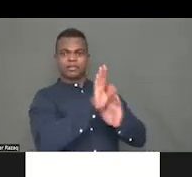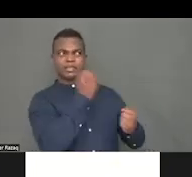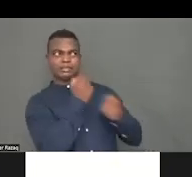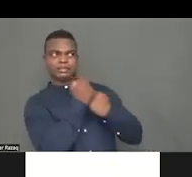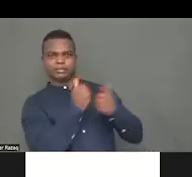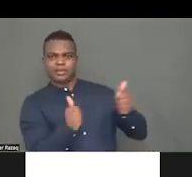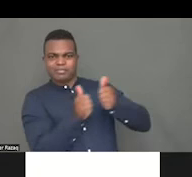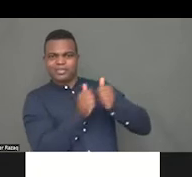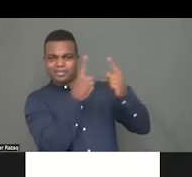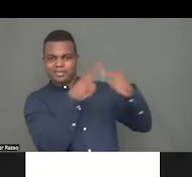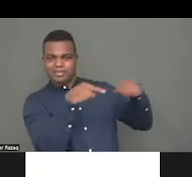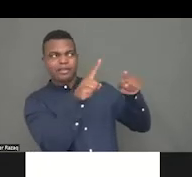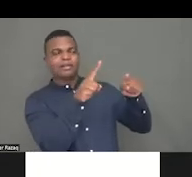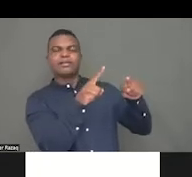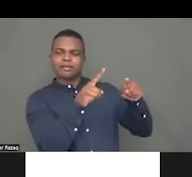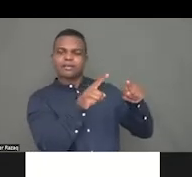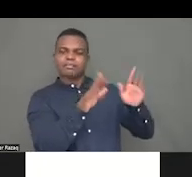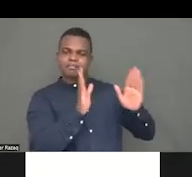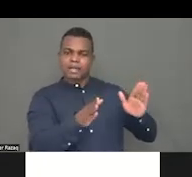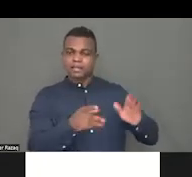as CRPD.